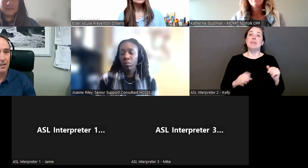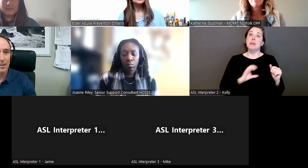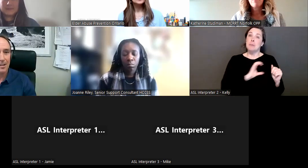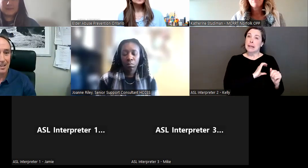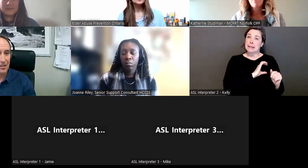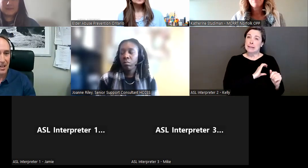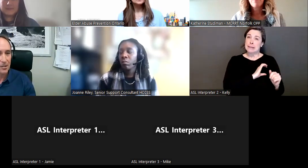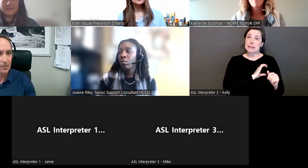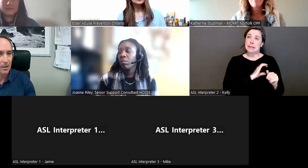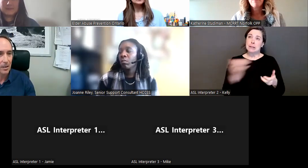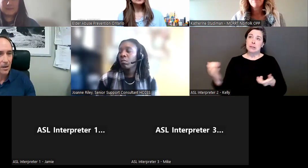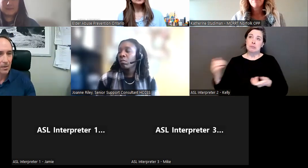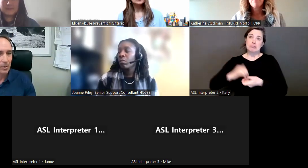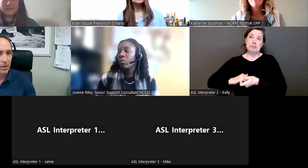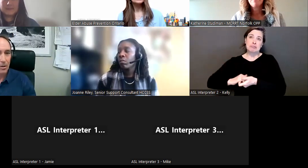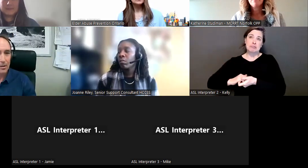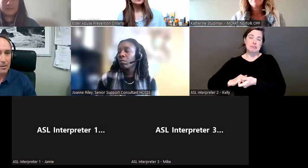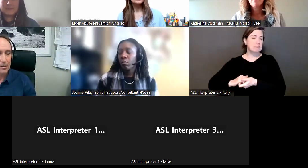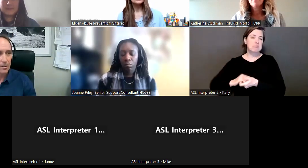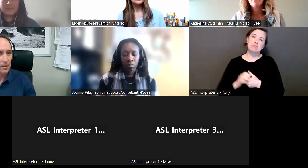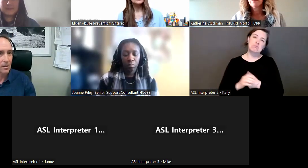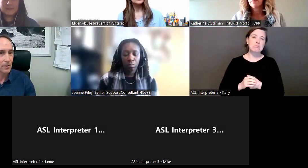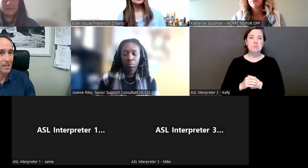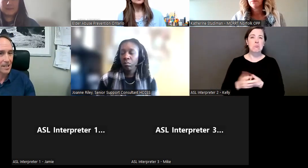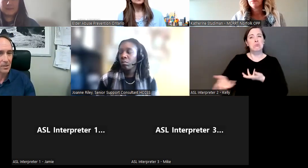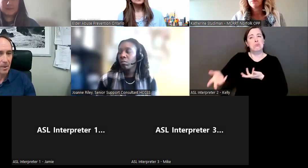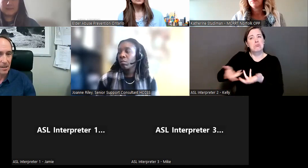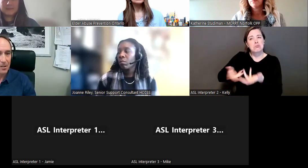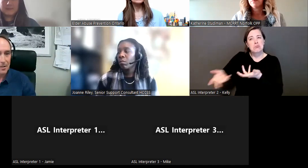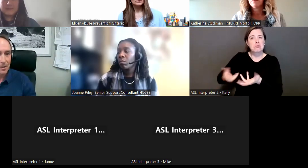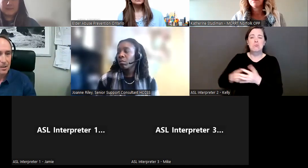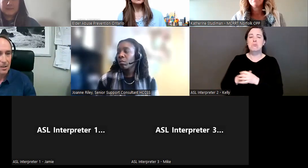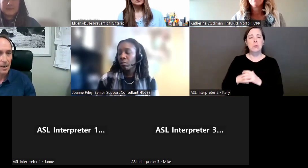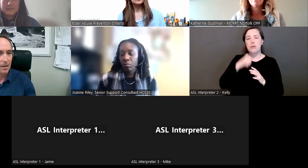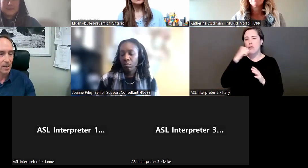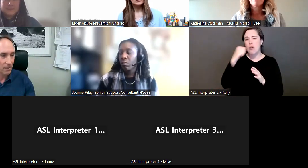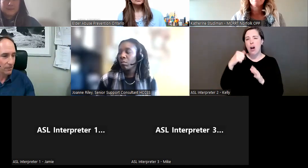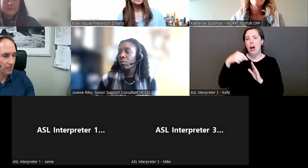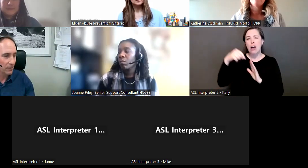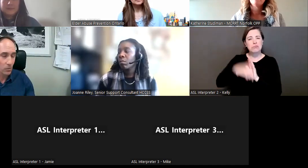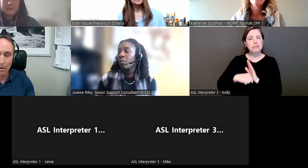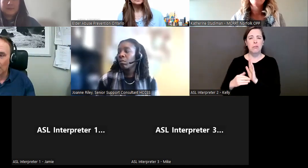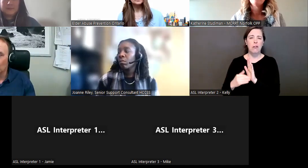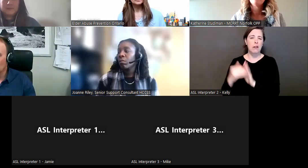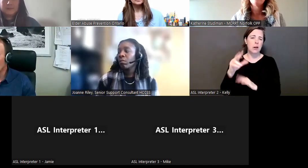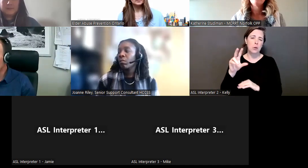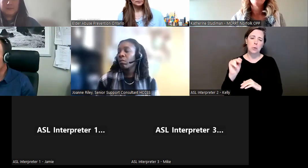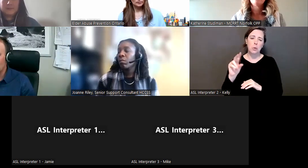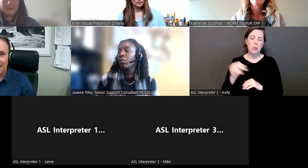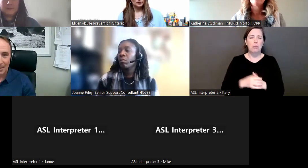that extensive. I would call it on a needs basis. If through